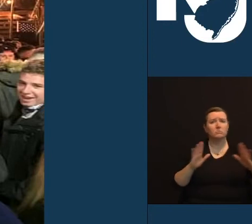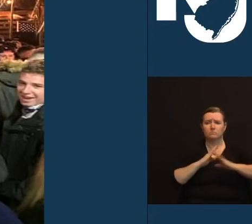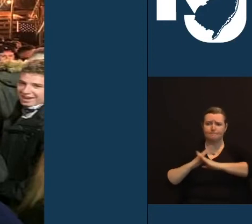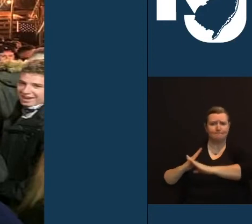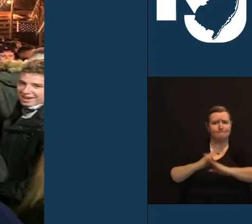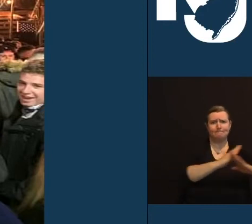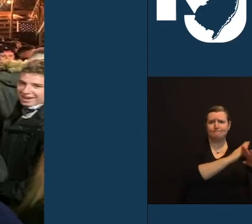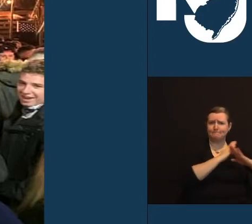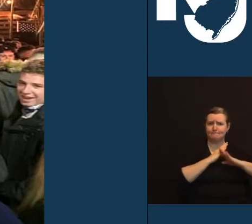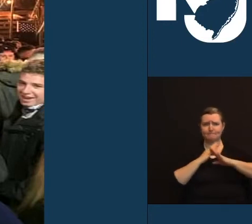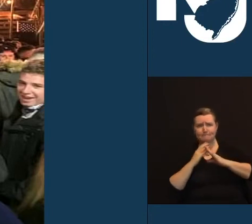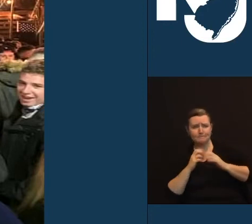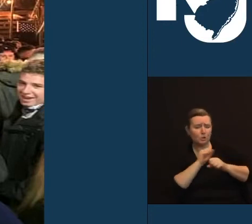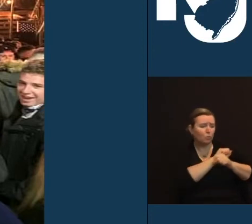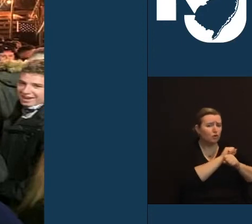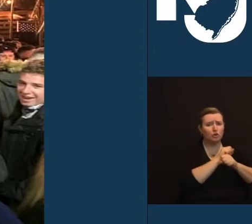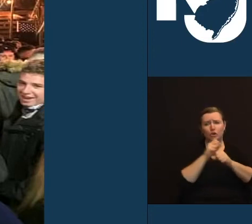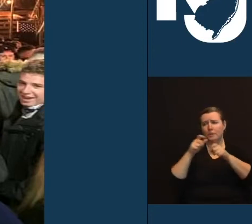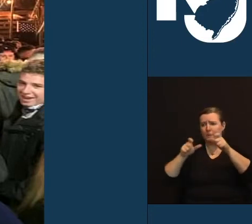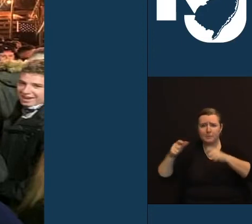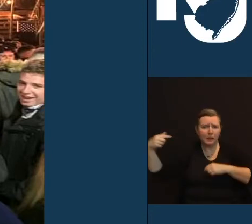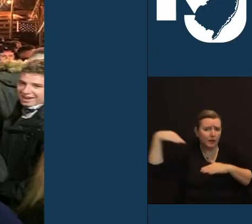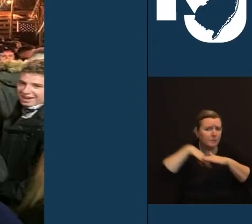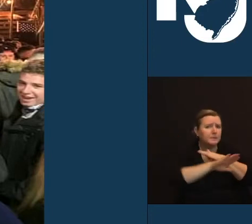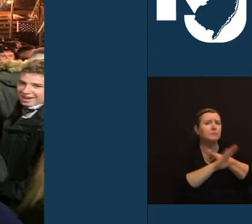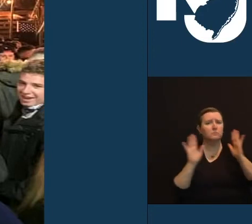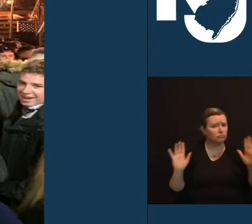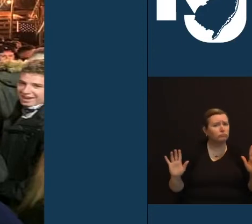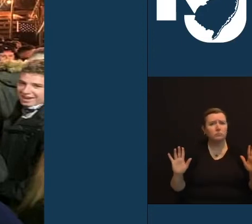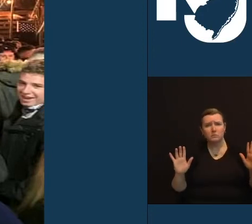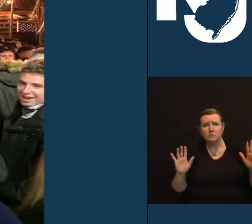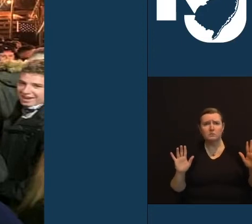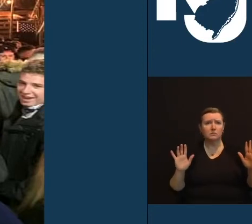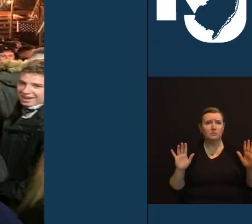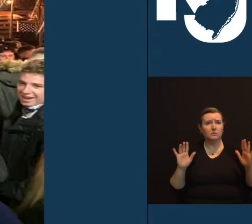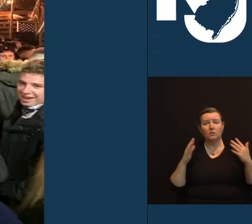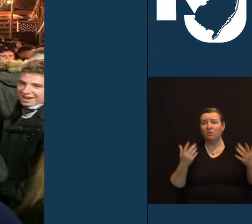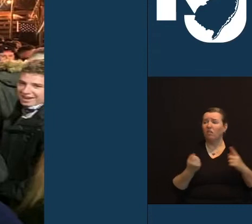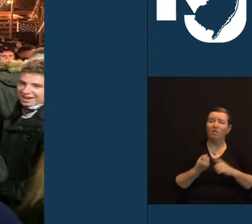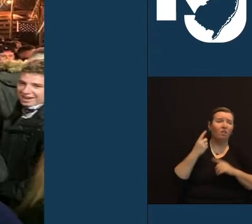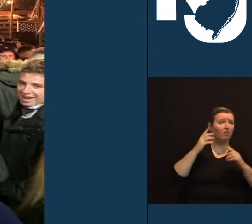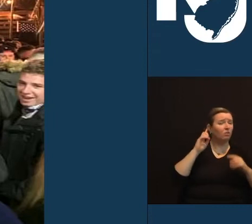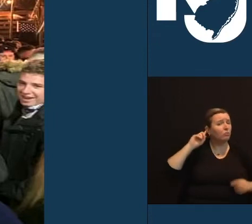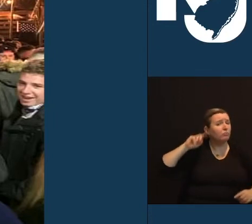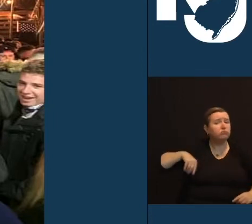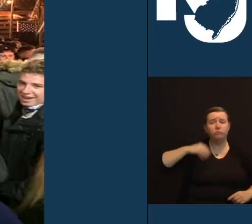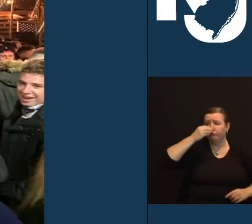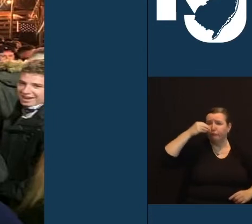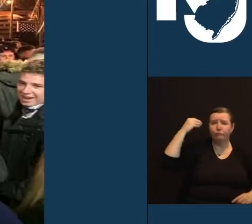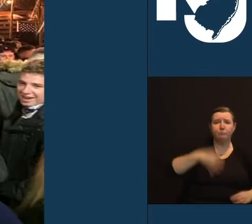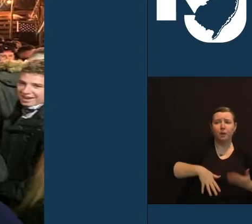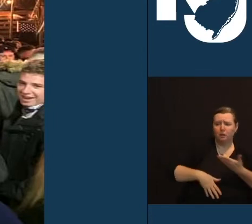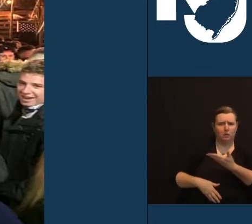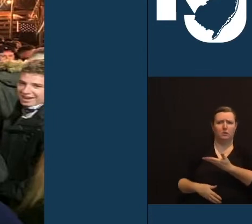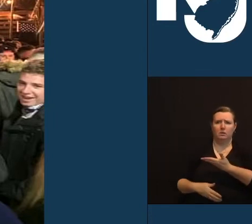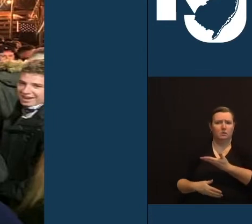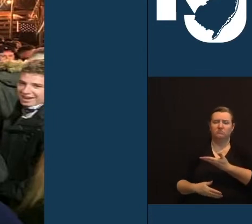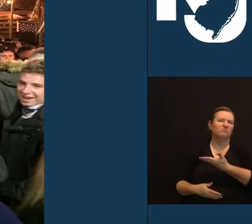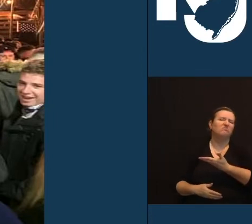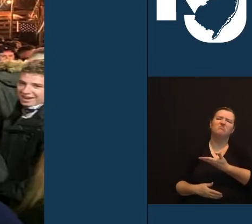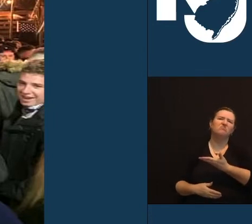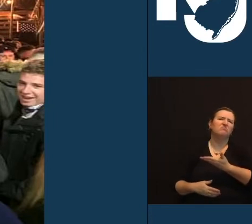employees and patrons from the virus. Outlier owners who think the rules apply to others but not to them and who don't support the values